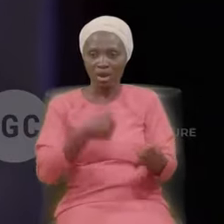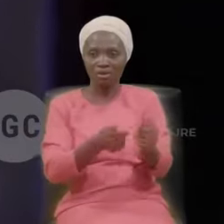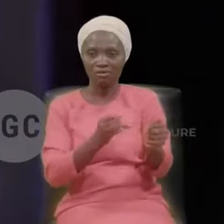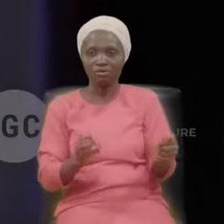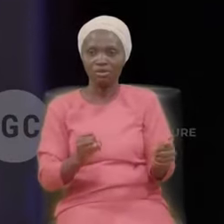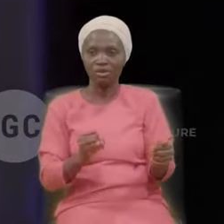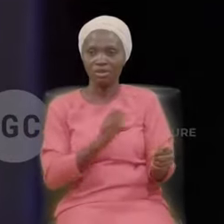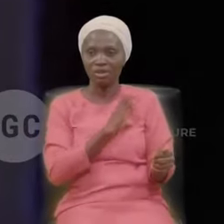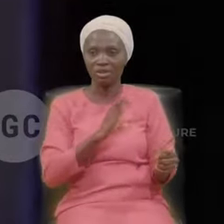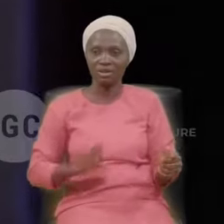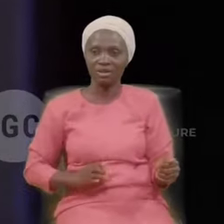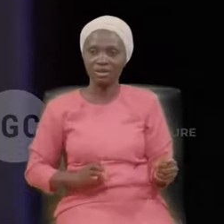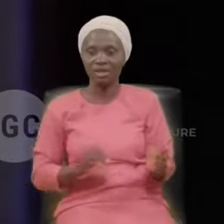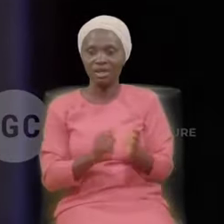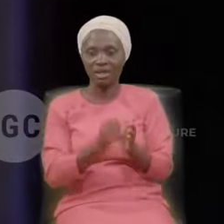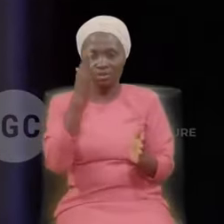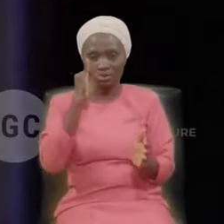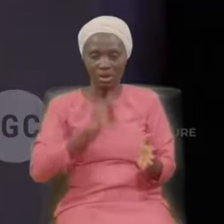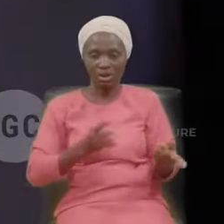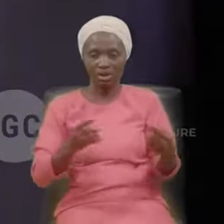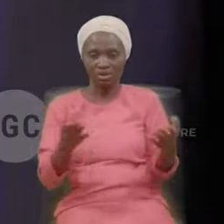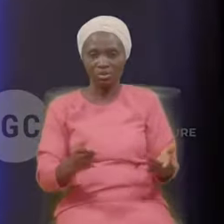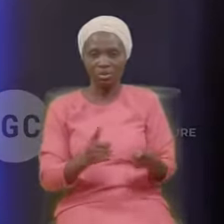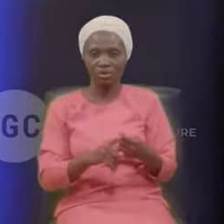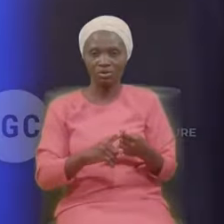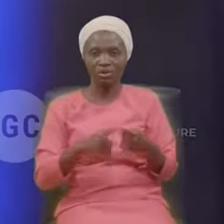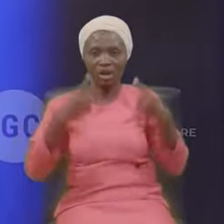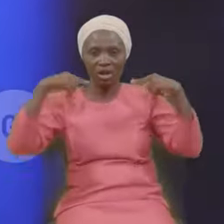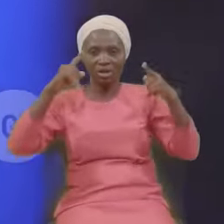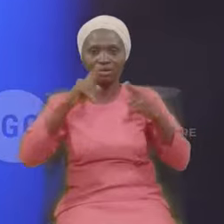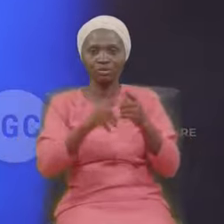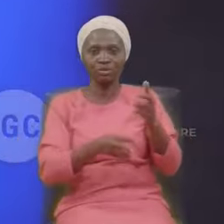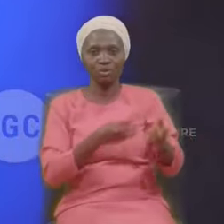I want to testify, to tell the world.